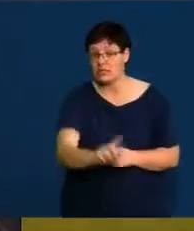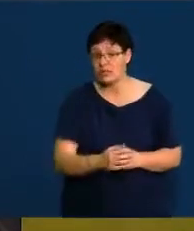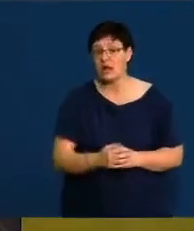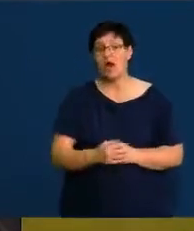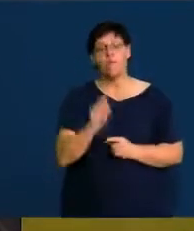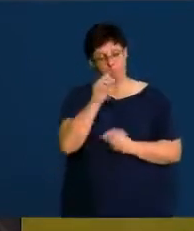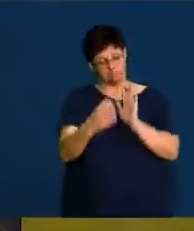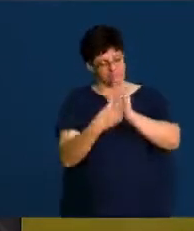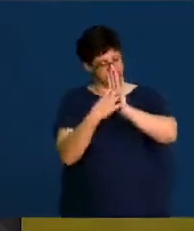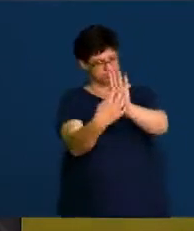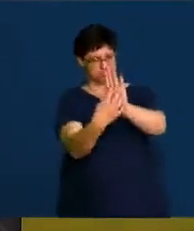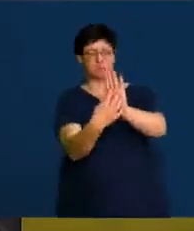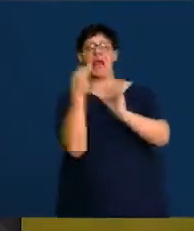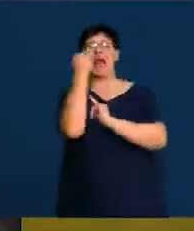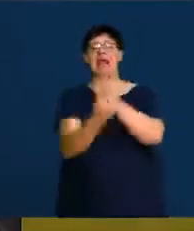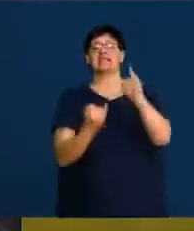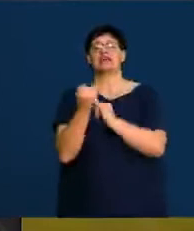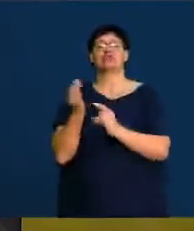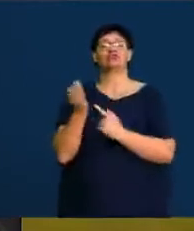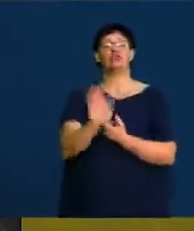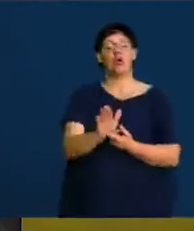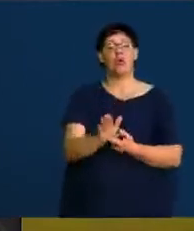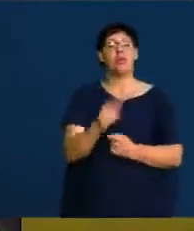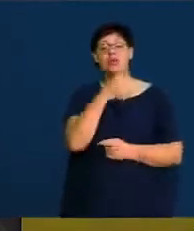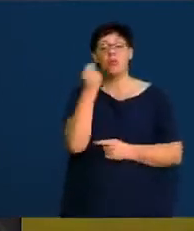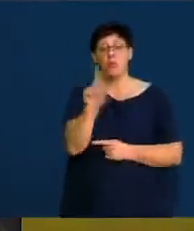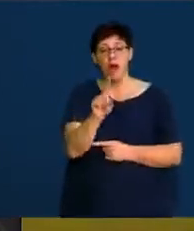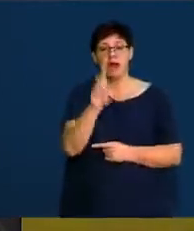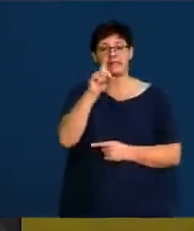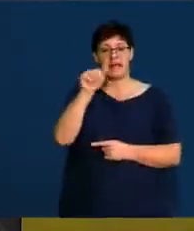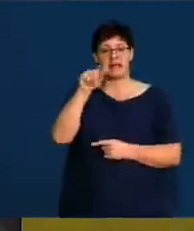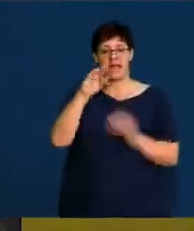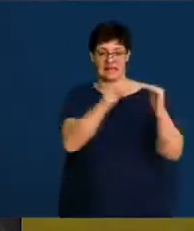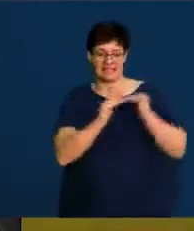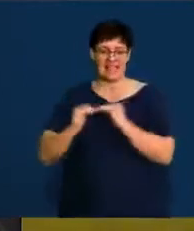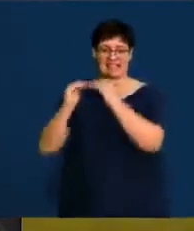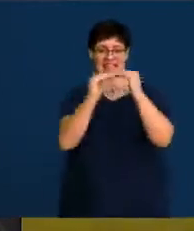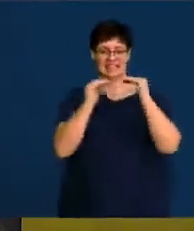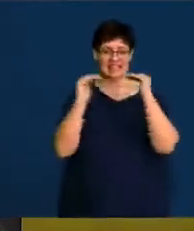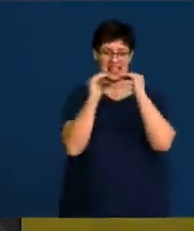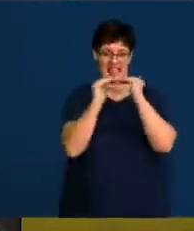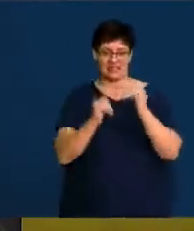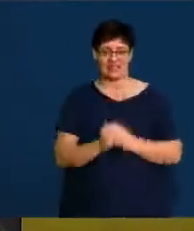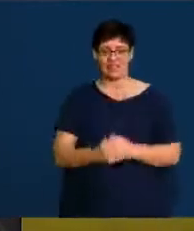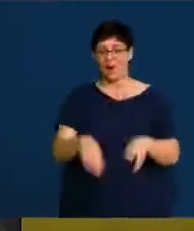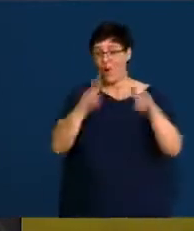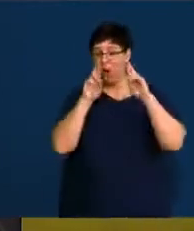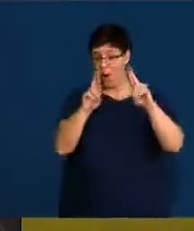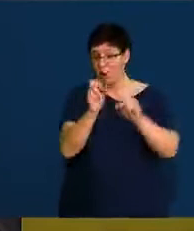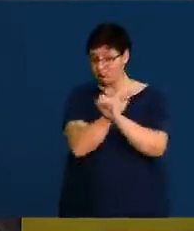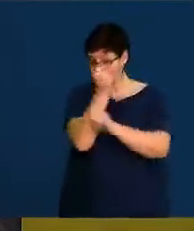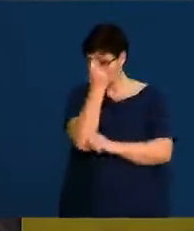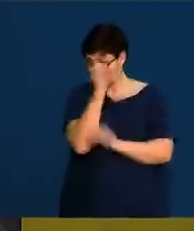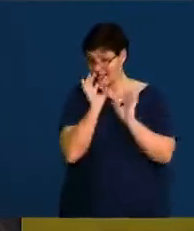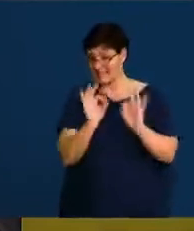represents COVID-19 internationally. And what do we call this? Data standardization. I hope you are getting the picture